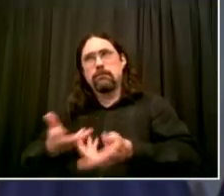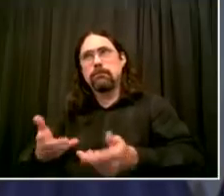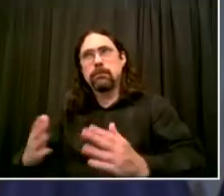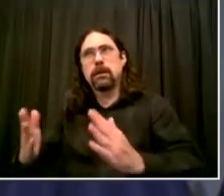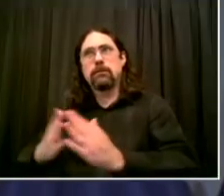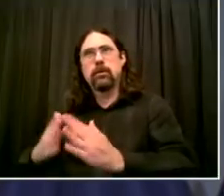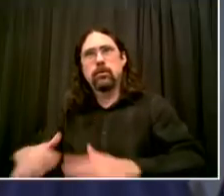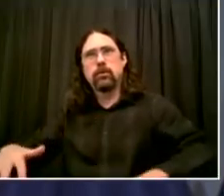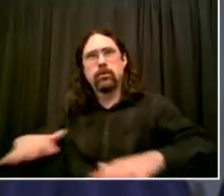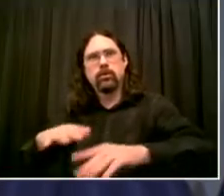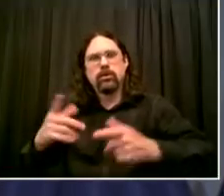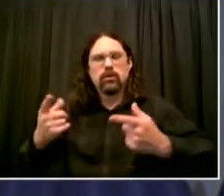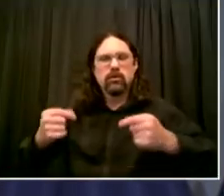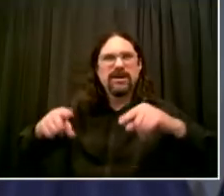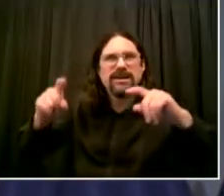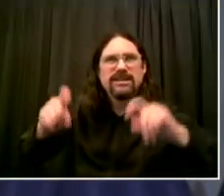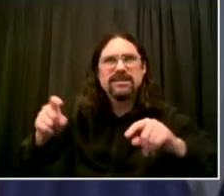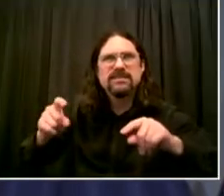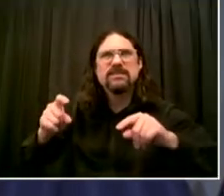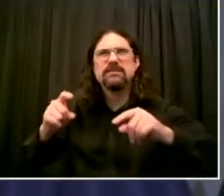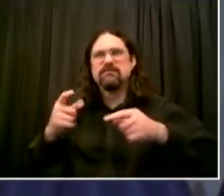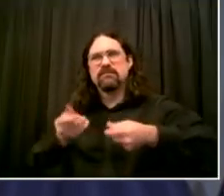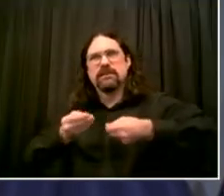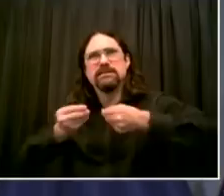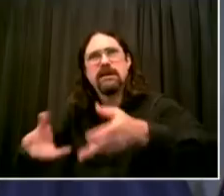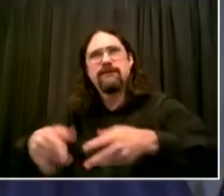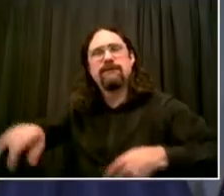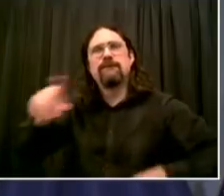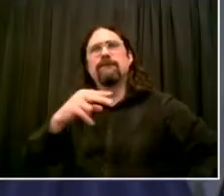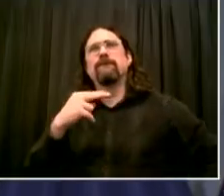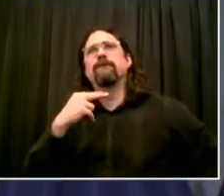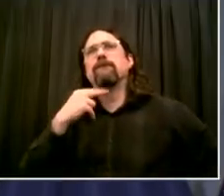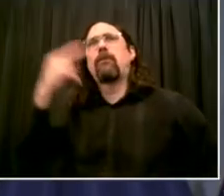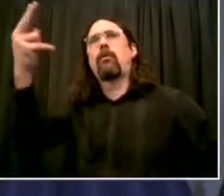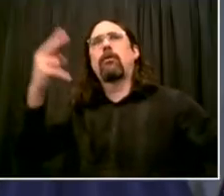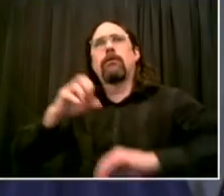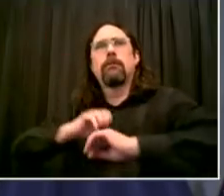I don't always agree with the mayor of New York City, and I'm sure sometimes he doesn't agree